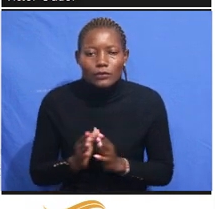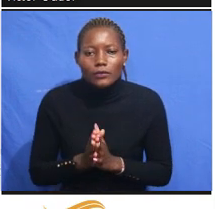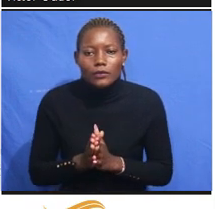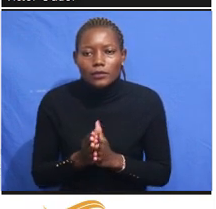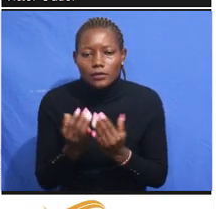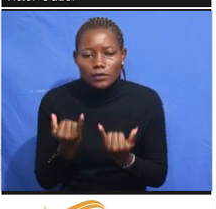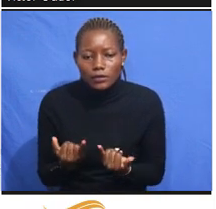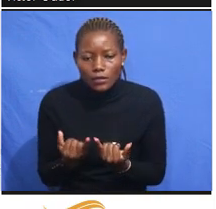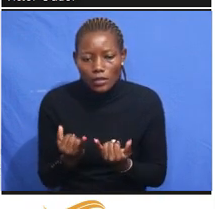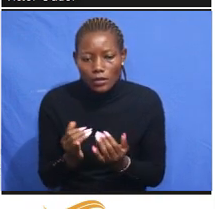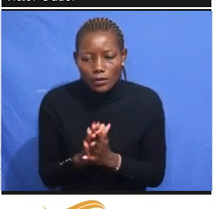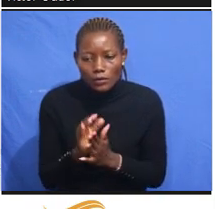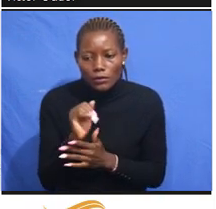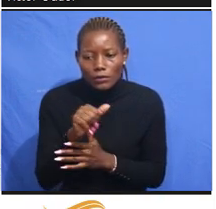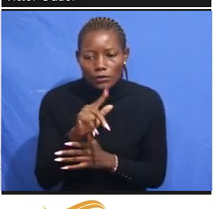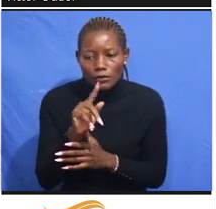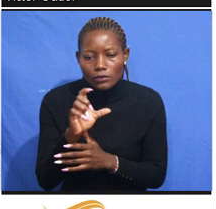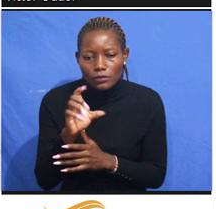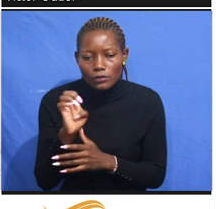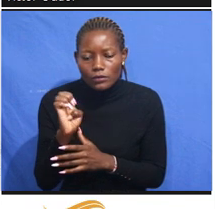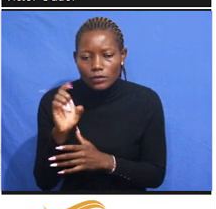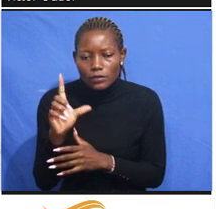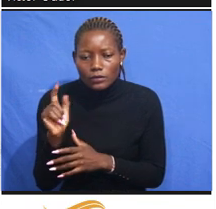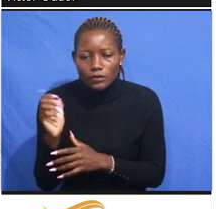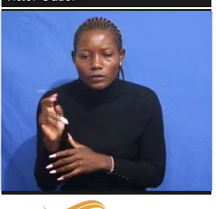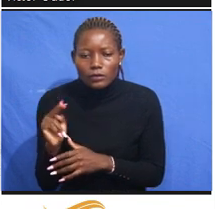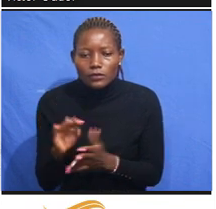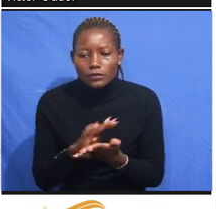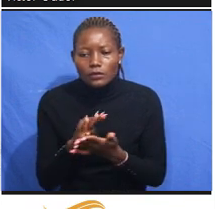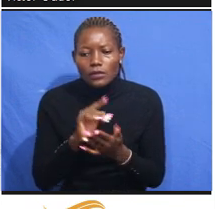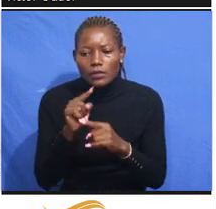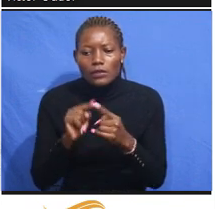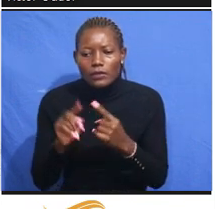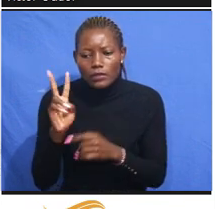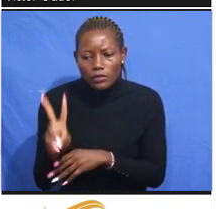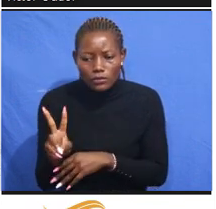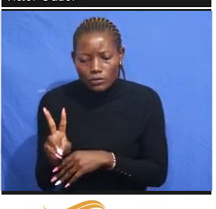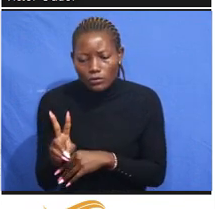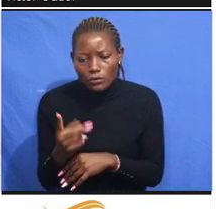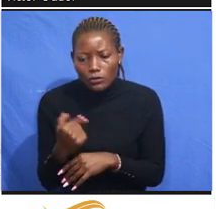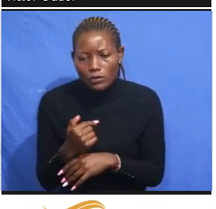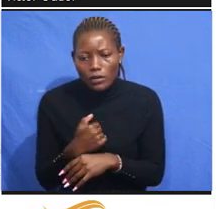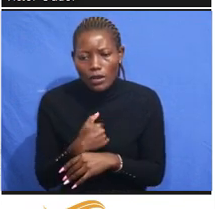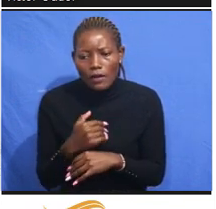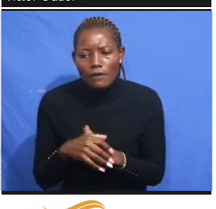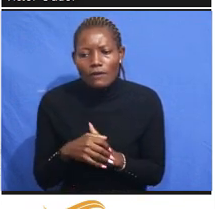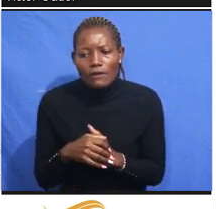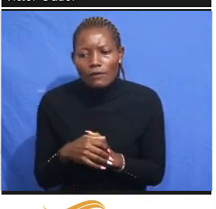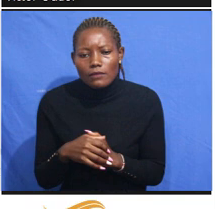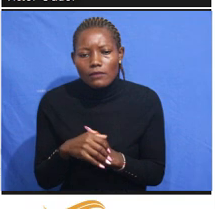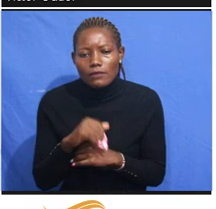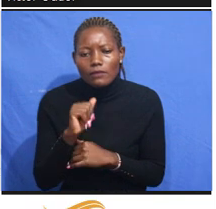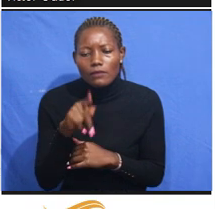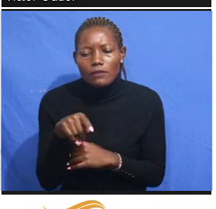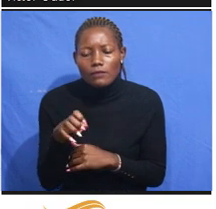Now, the skeleton is basically divided into two. You have the axial skeleton and you have the